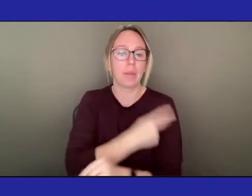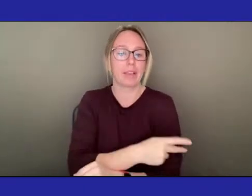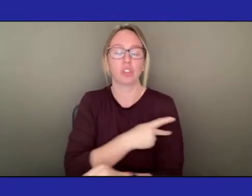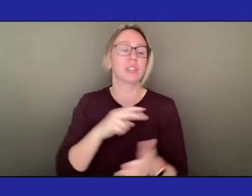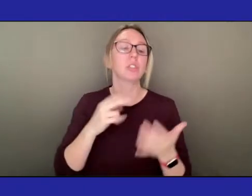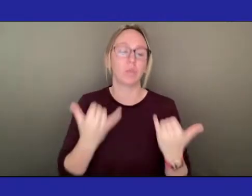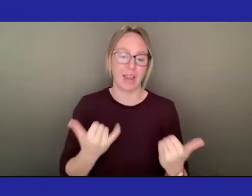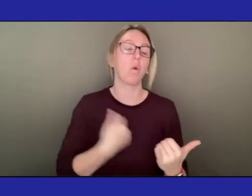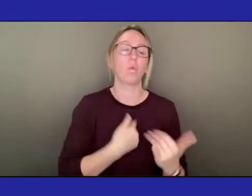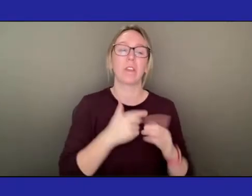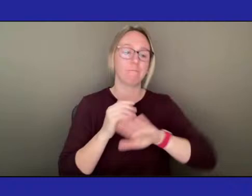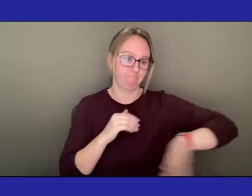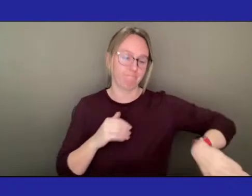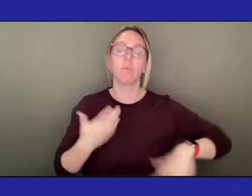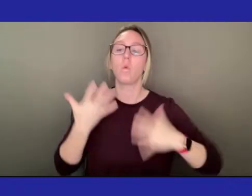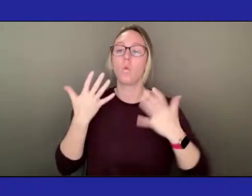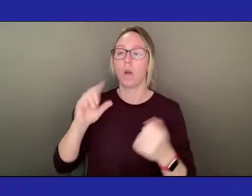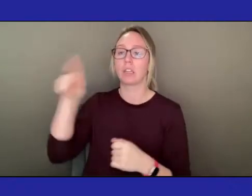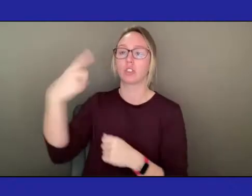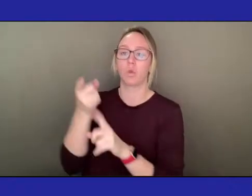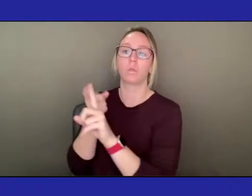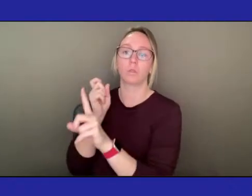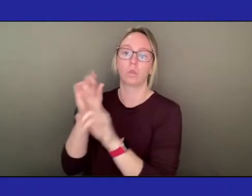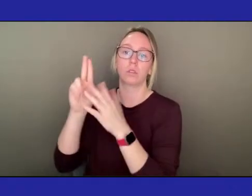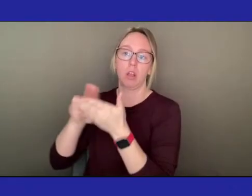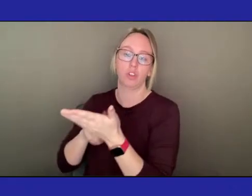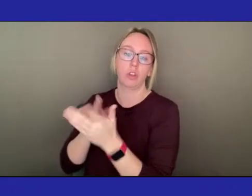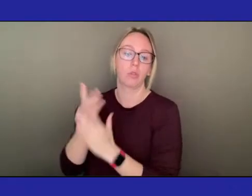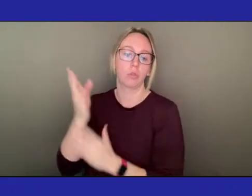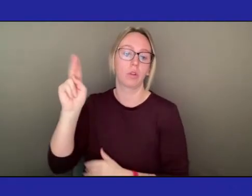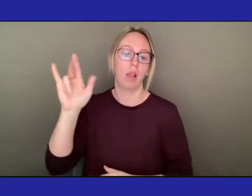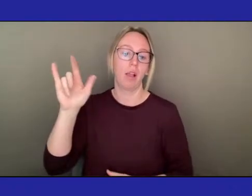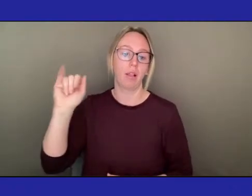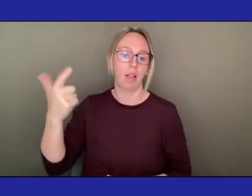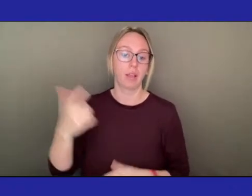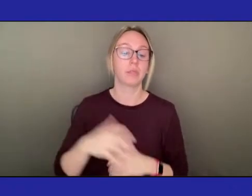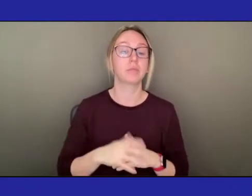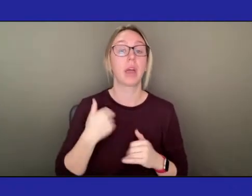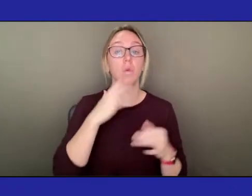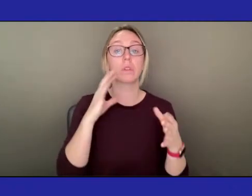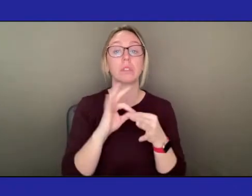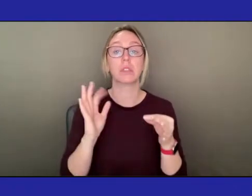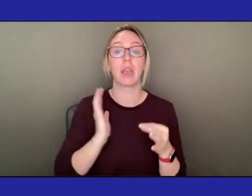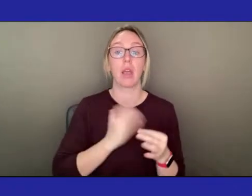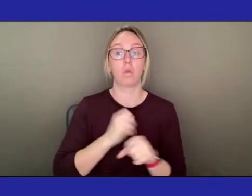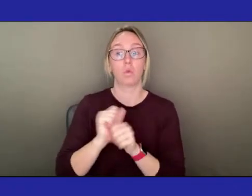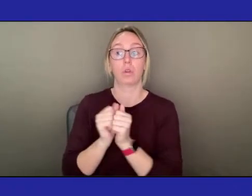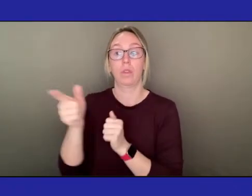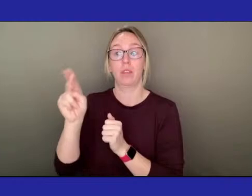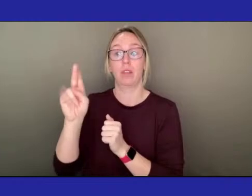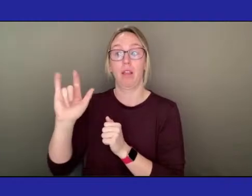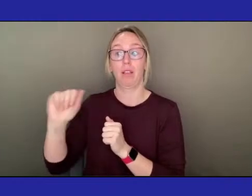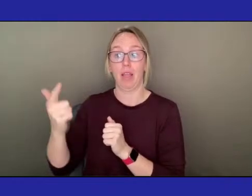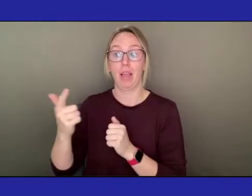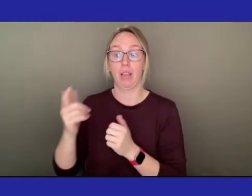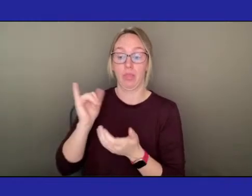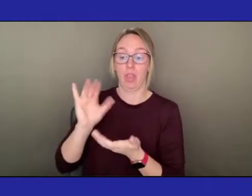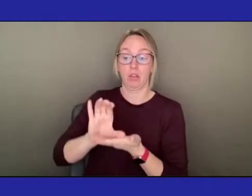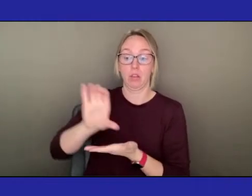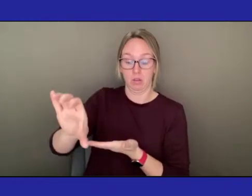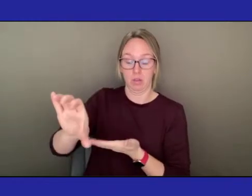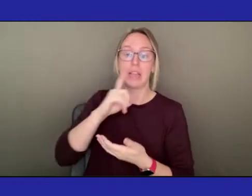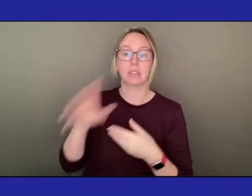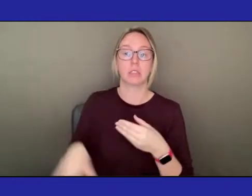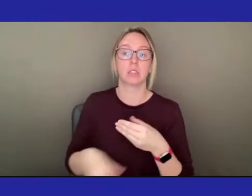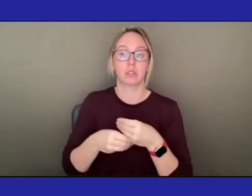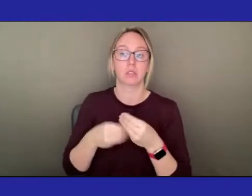will also note here that our work, Health and Hospitals work with NILAG, is supported by 2 additional city funding sources.